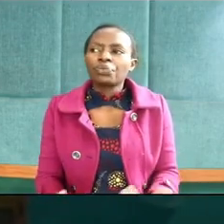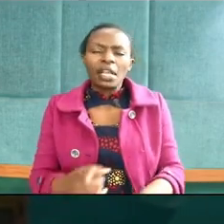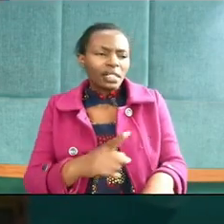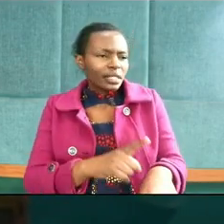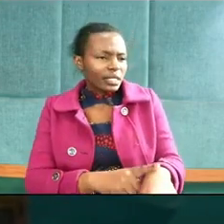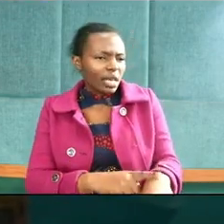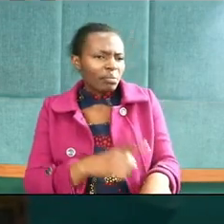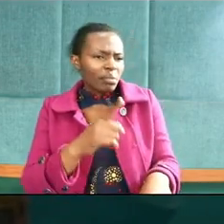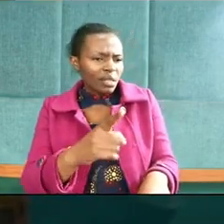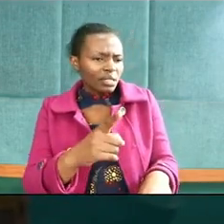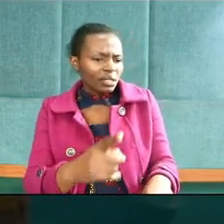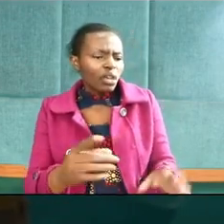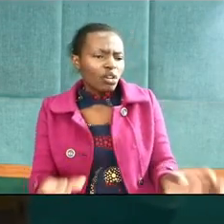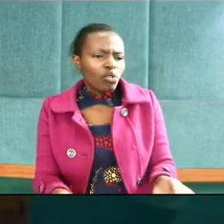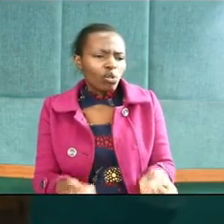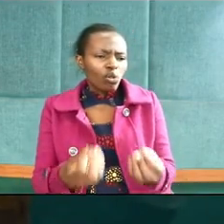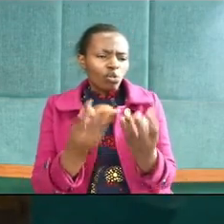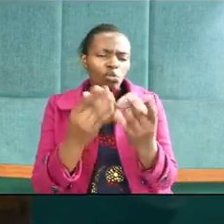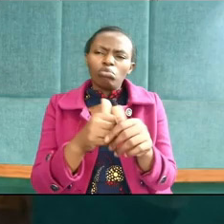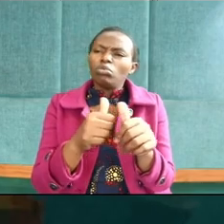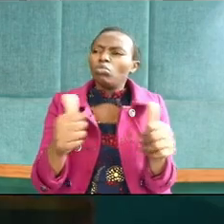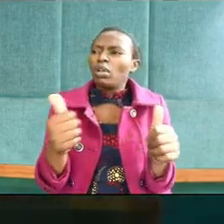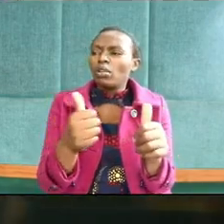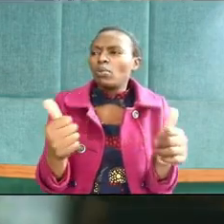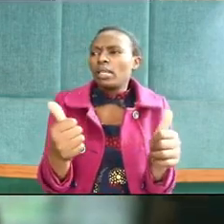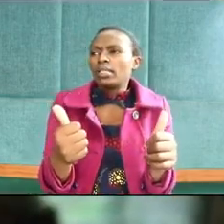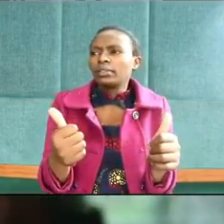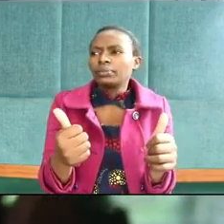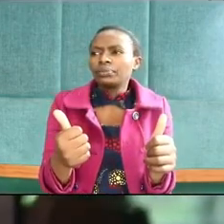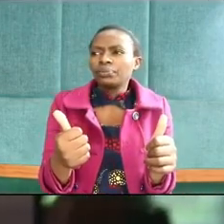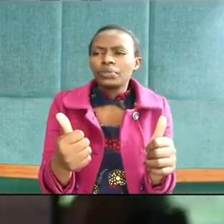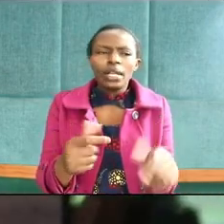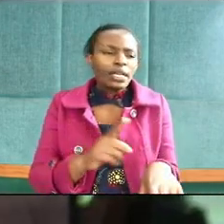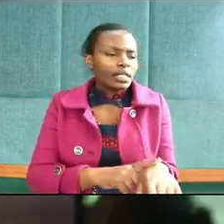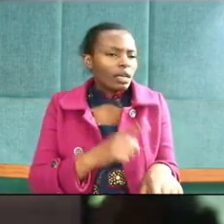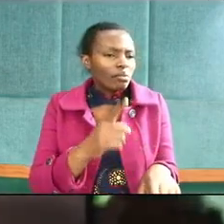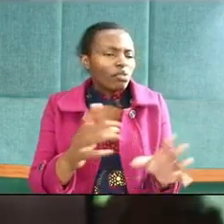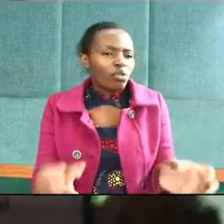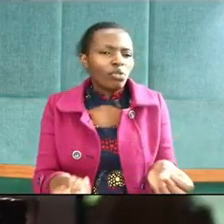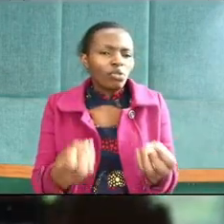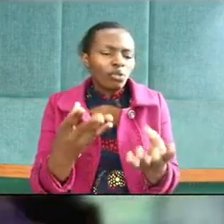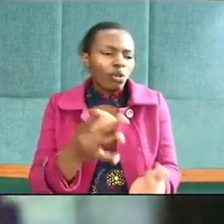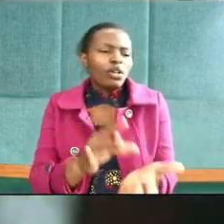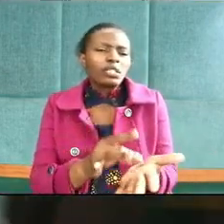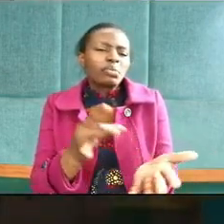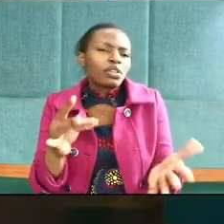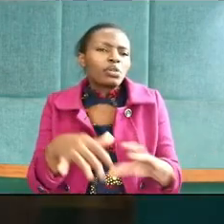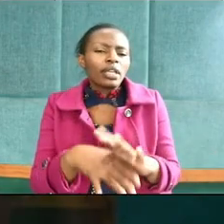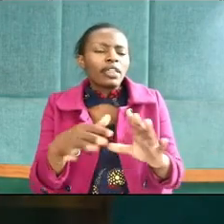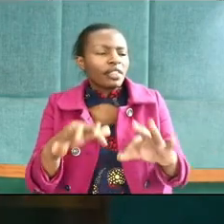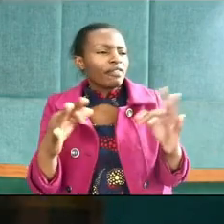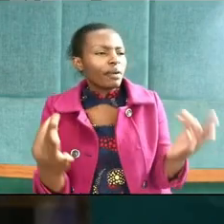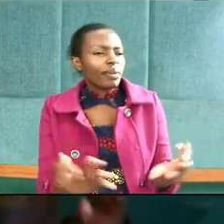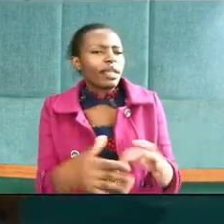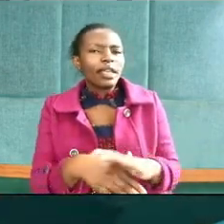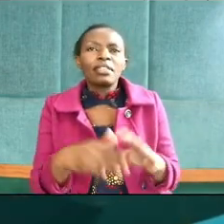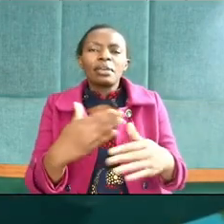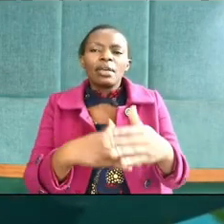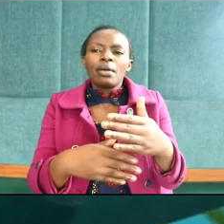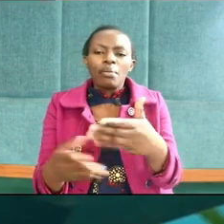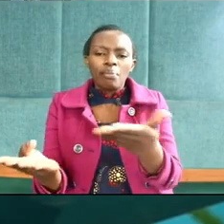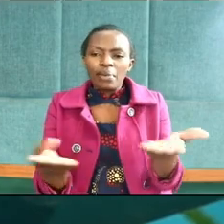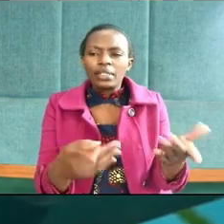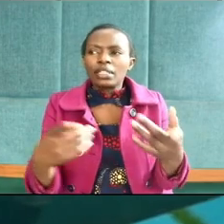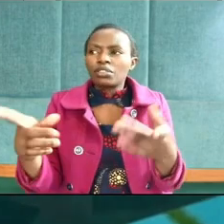we grow ourselves, women, as you grow yourselves as spiritual giants in the presence of God, you